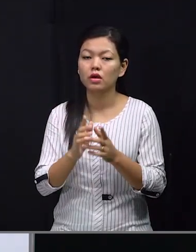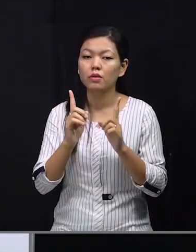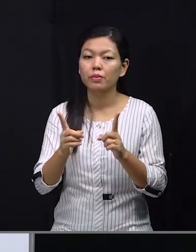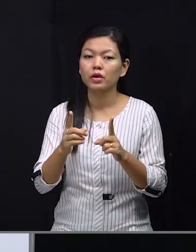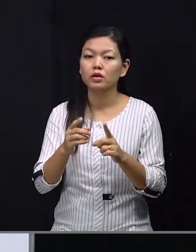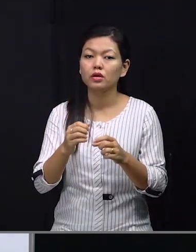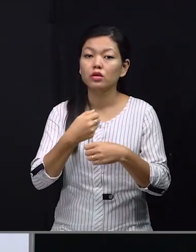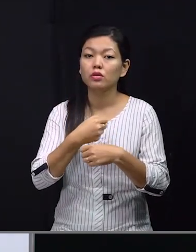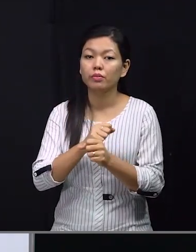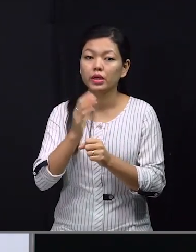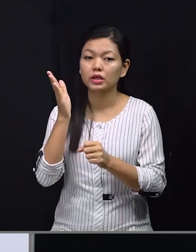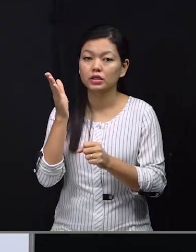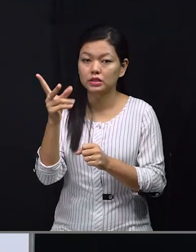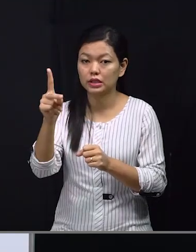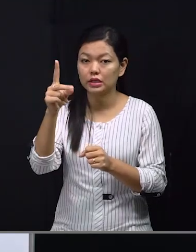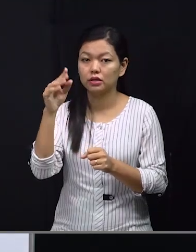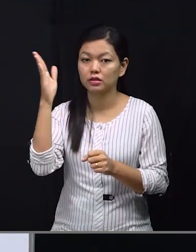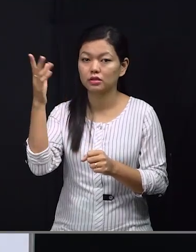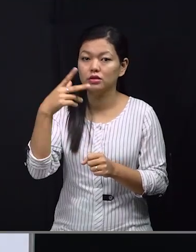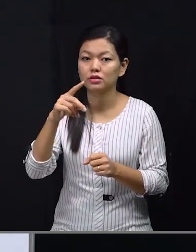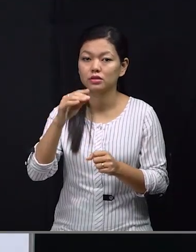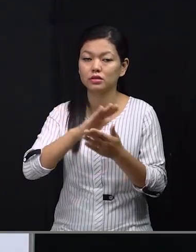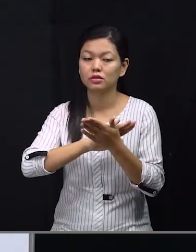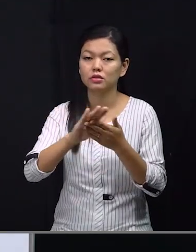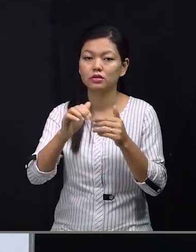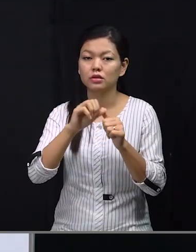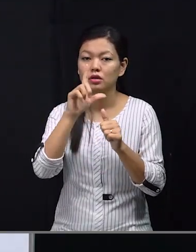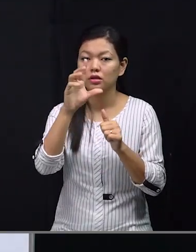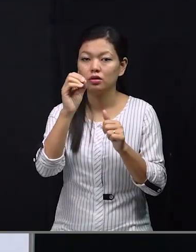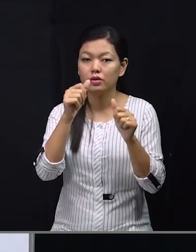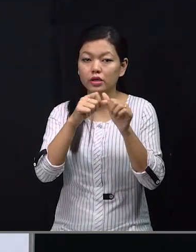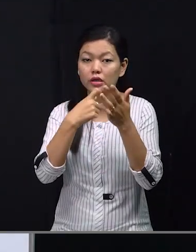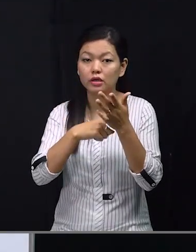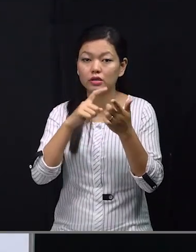aromatic hydrocarbons, which are also called as arenes.